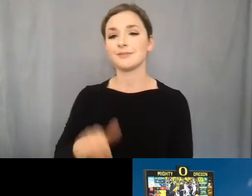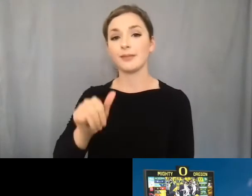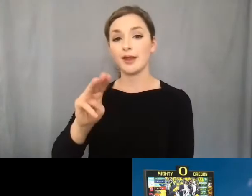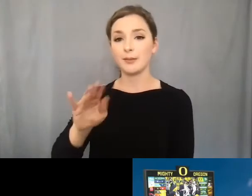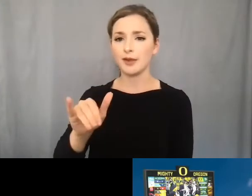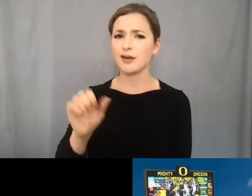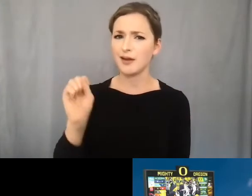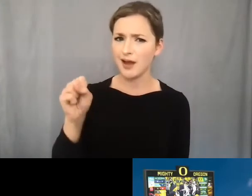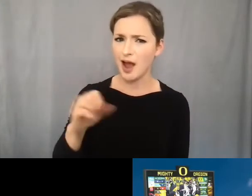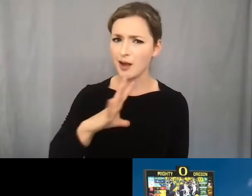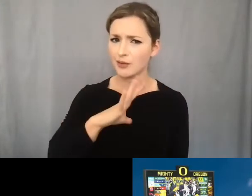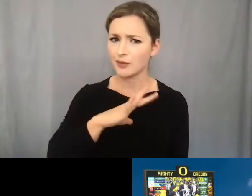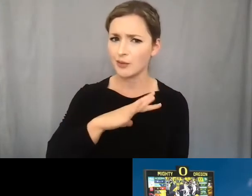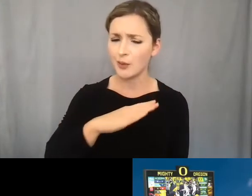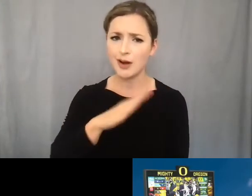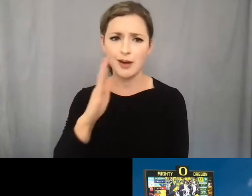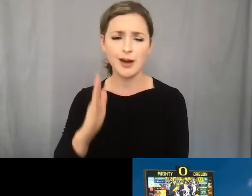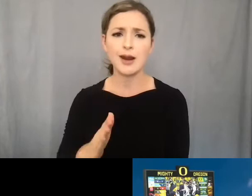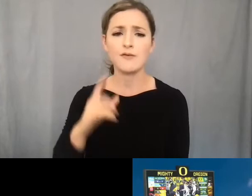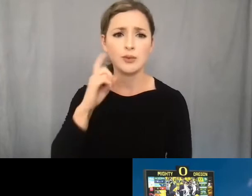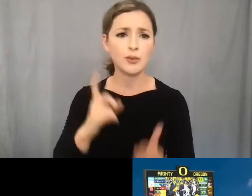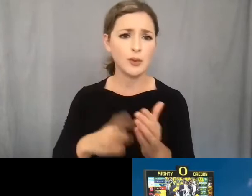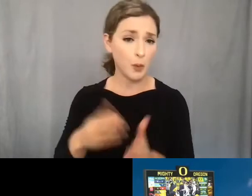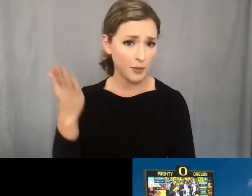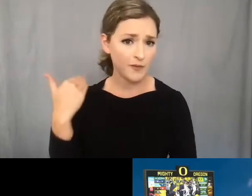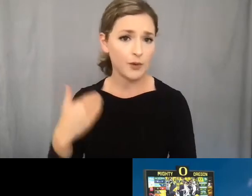either. How about Brangle?